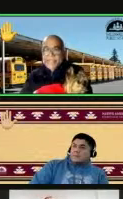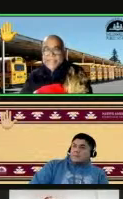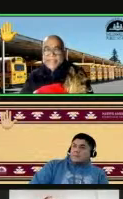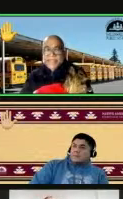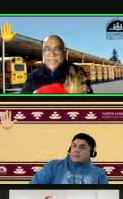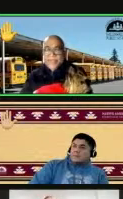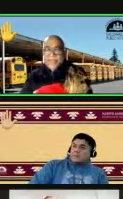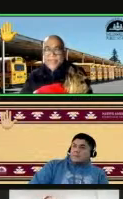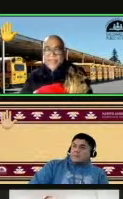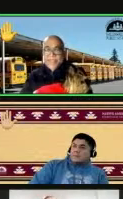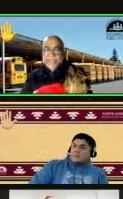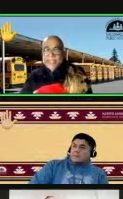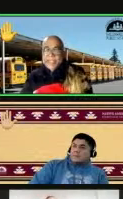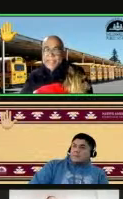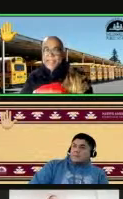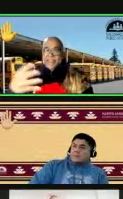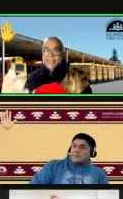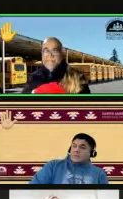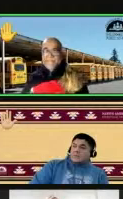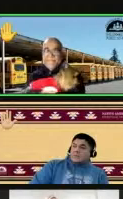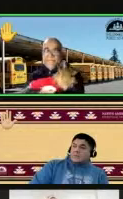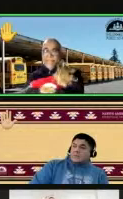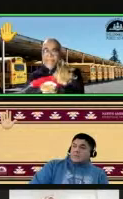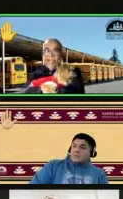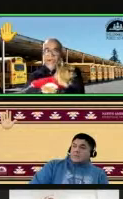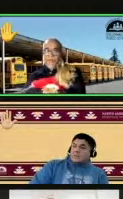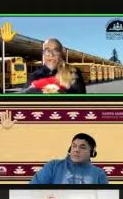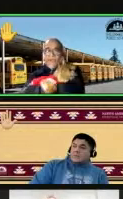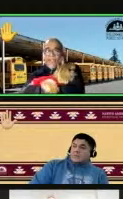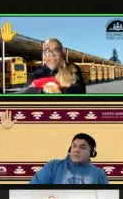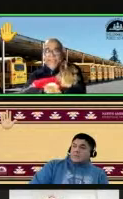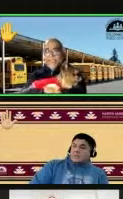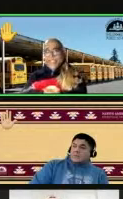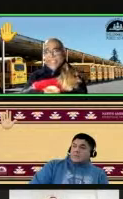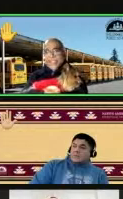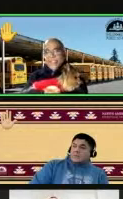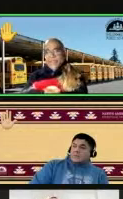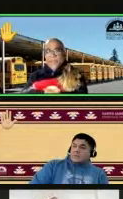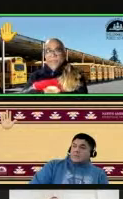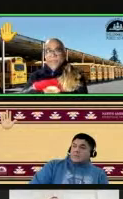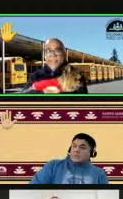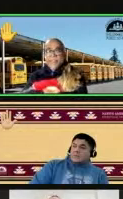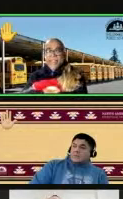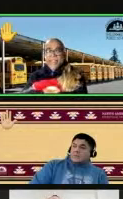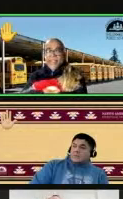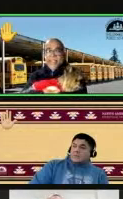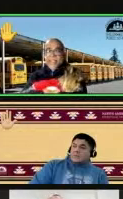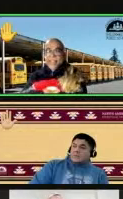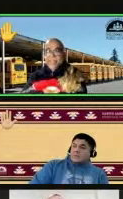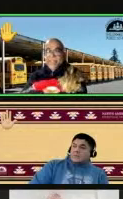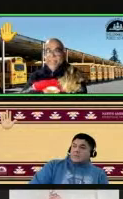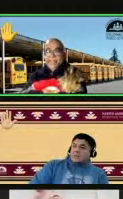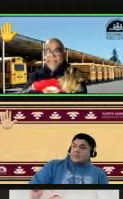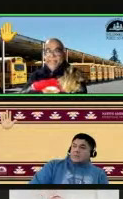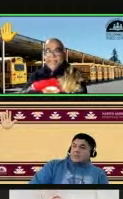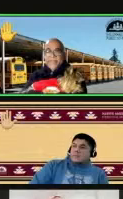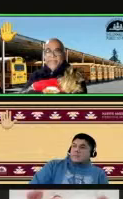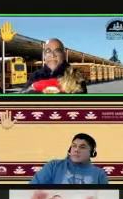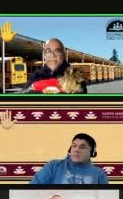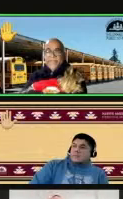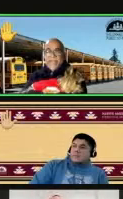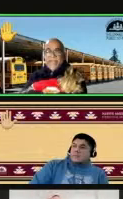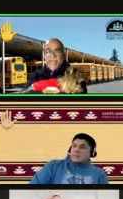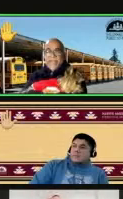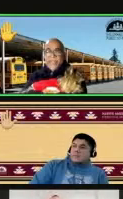district, because that is how I would like to see the new superintendent take leadership. Because